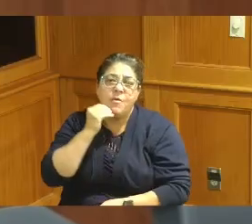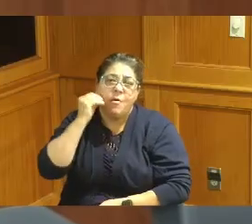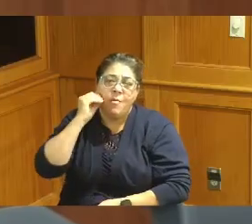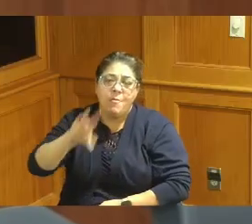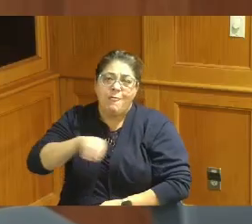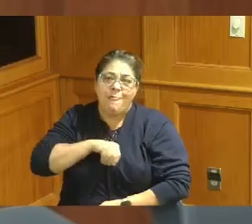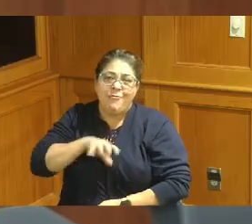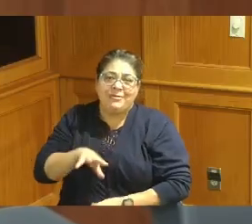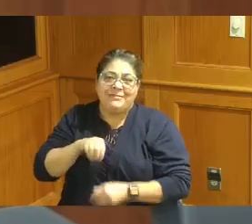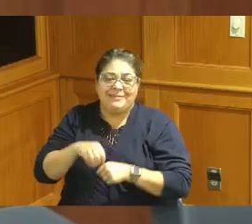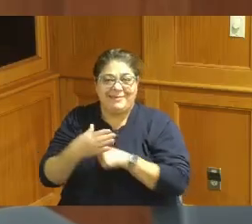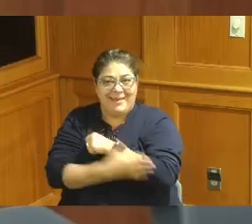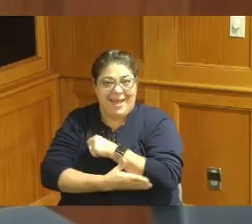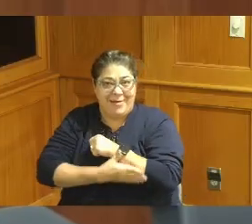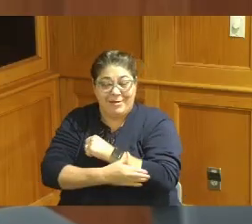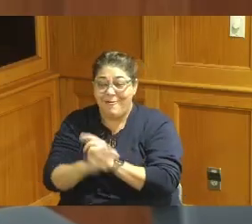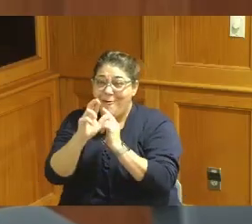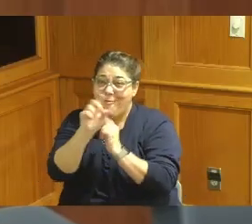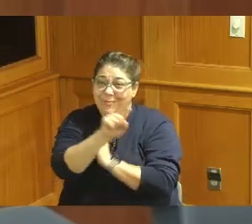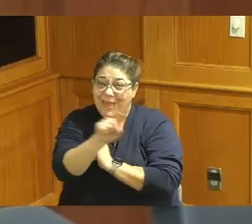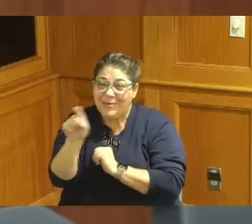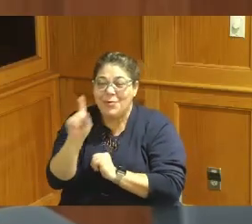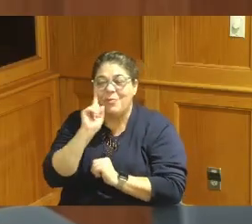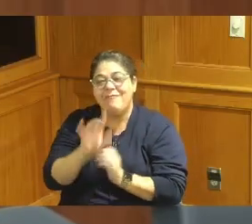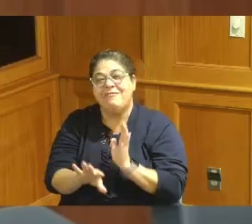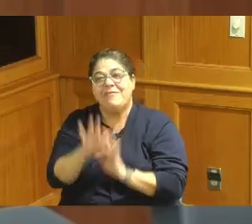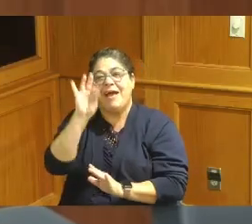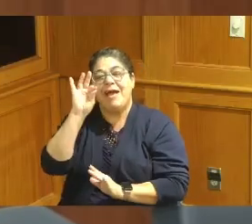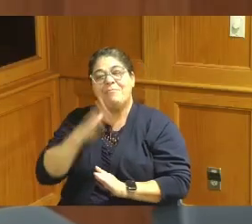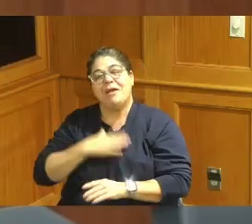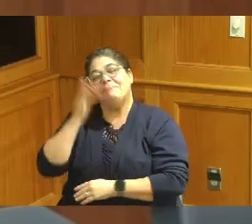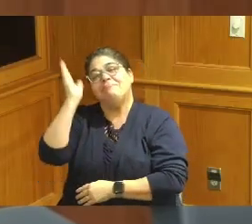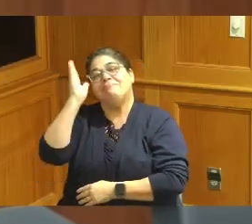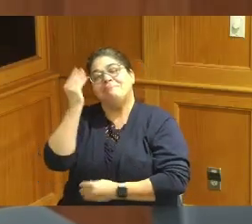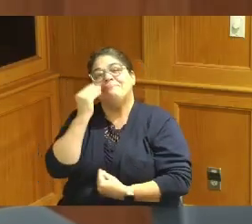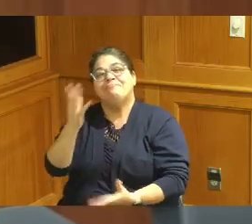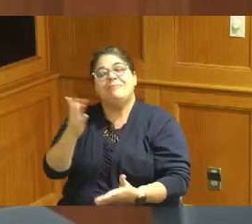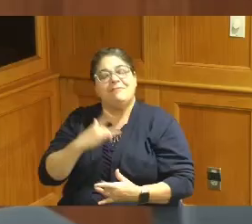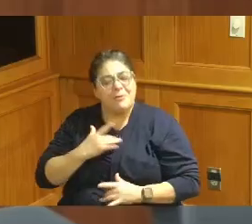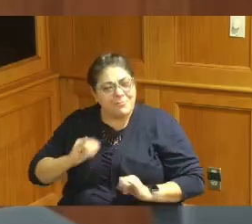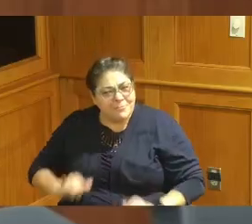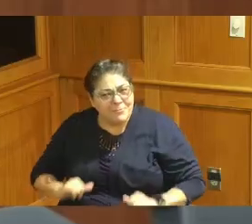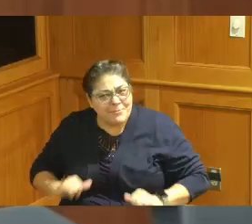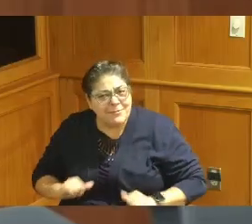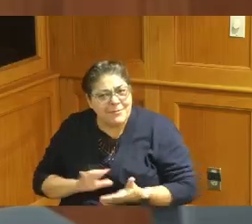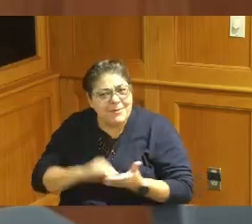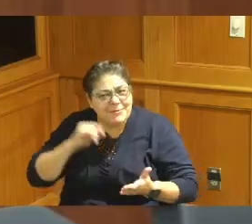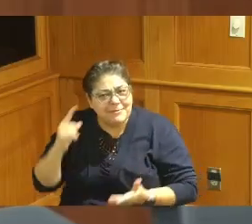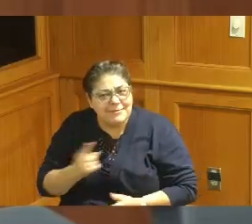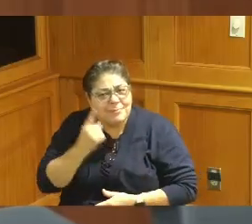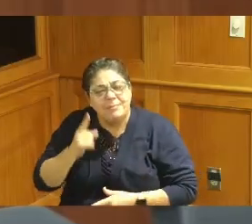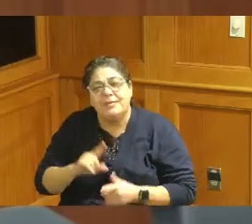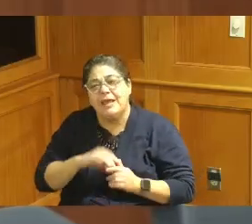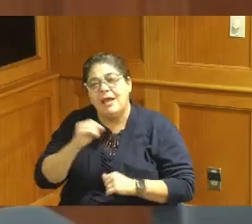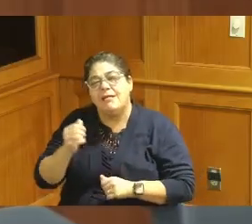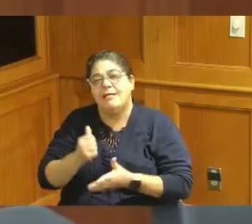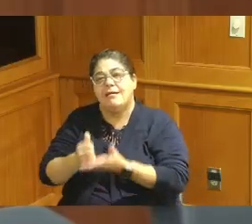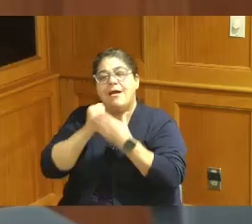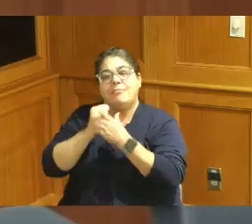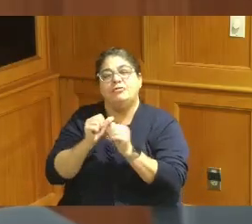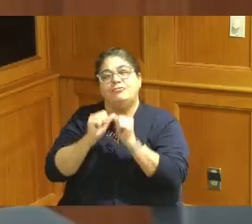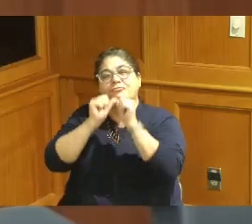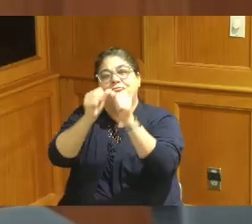here in the county, and I hope that you will find this presentation to be informative and also to help us continue to move forward